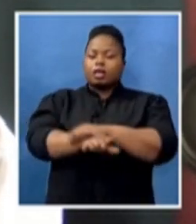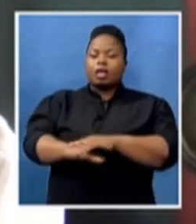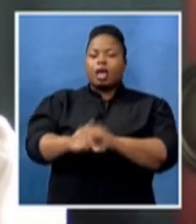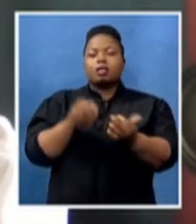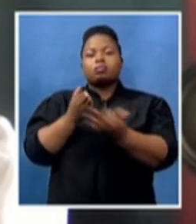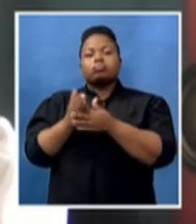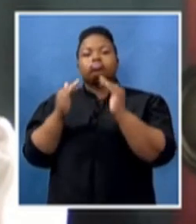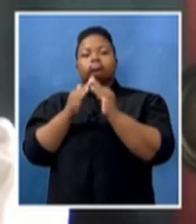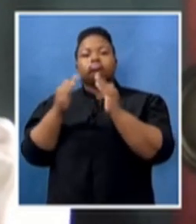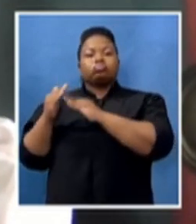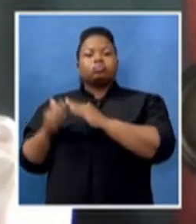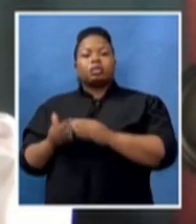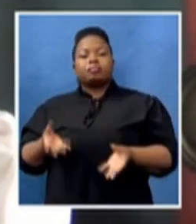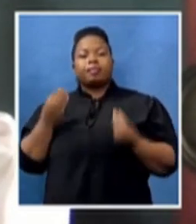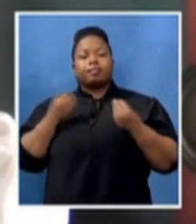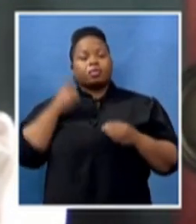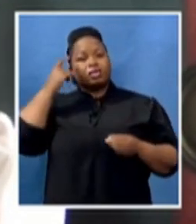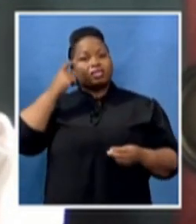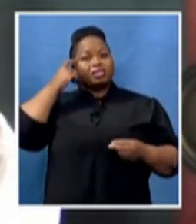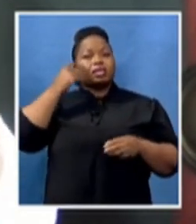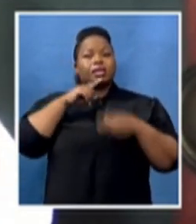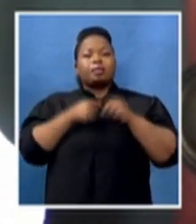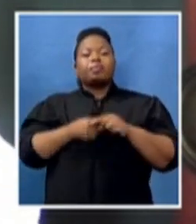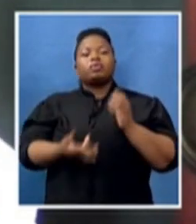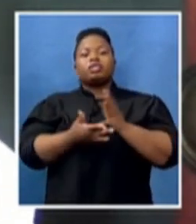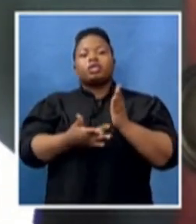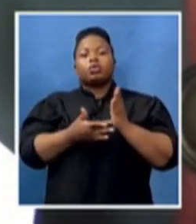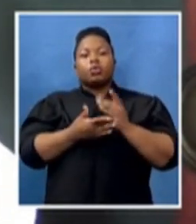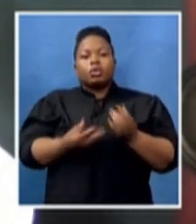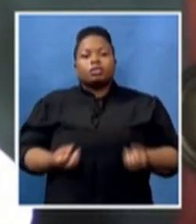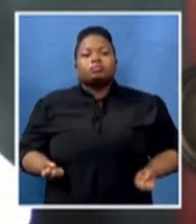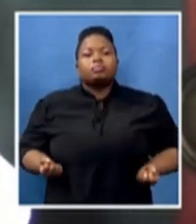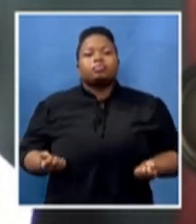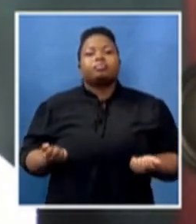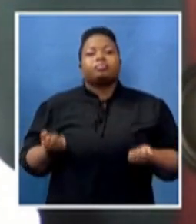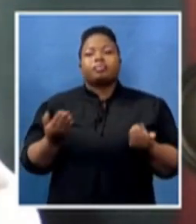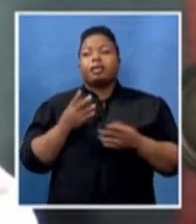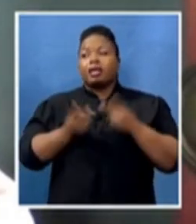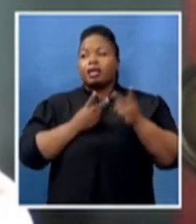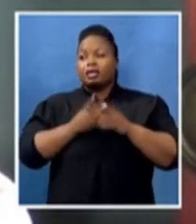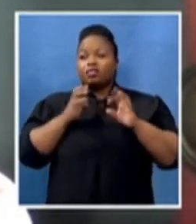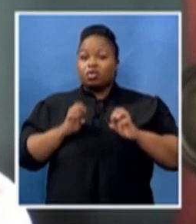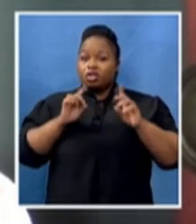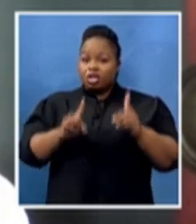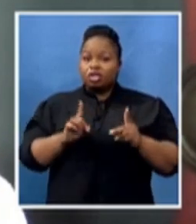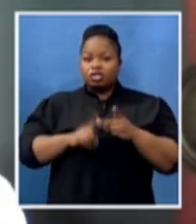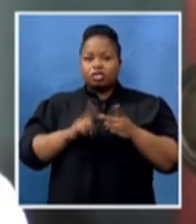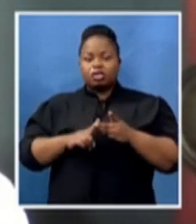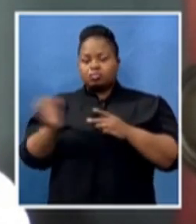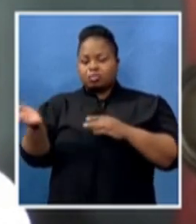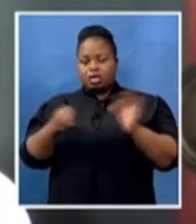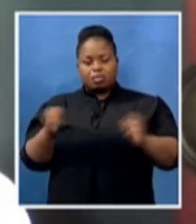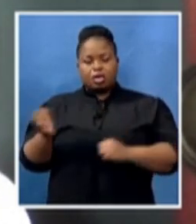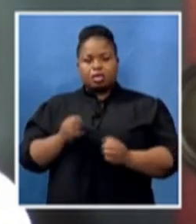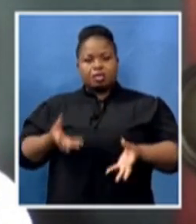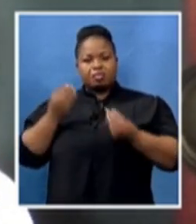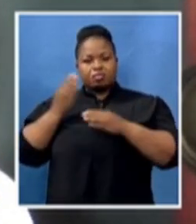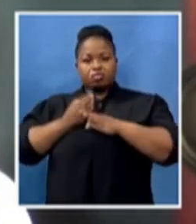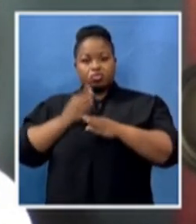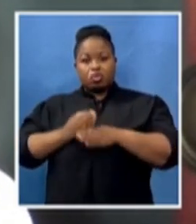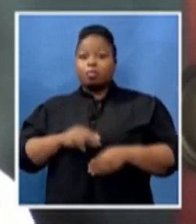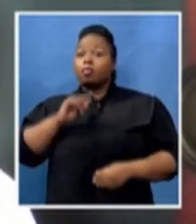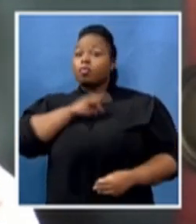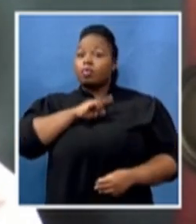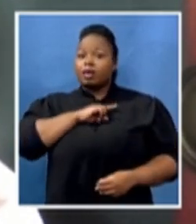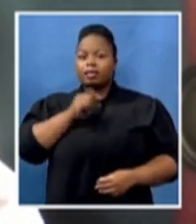technology rollout and provision, to education and to employment. So then, compatriots, to borrow Lenin's